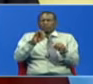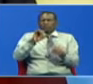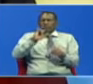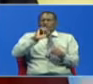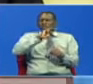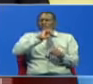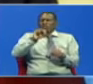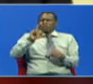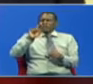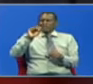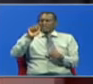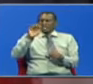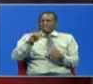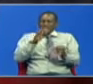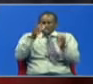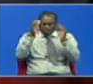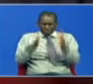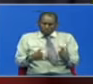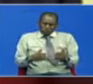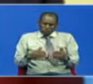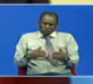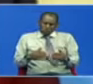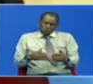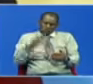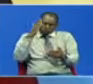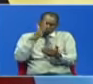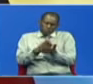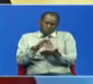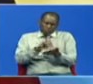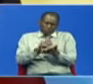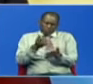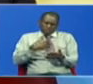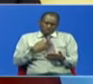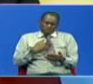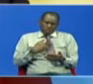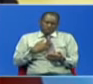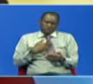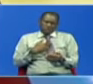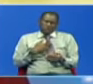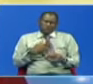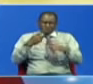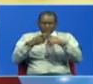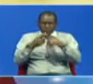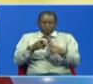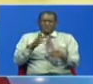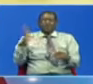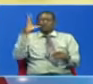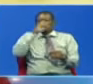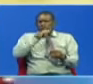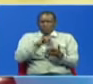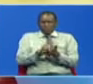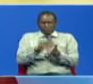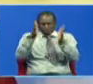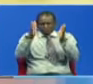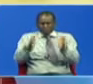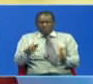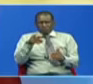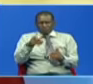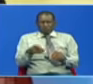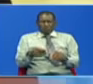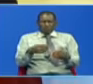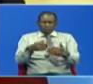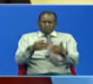tested positive on an RDT test indicating that he had an antibody, it was assumed, therefore, that this person was